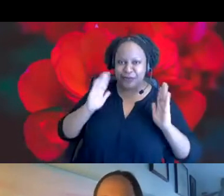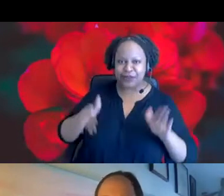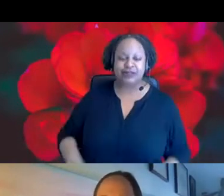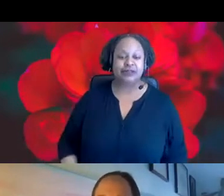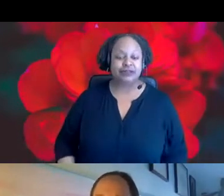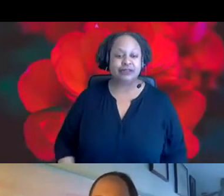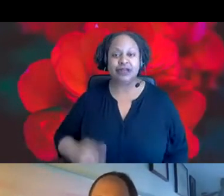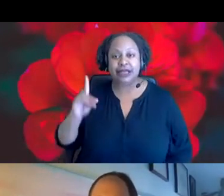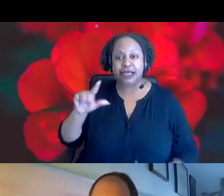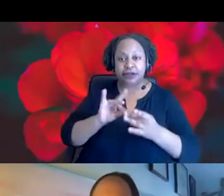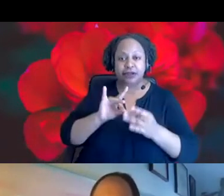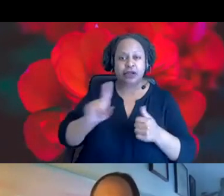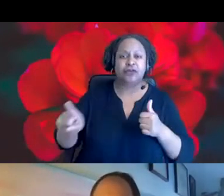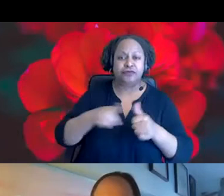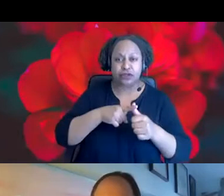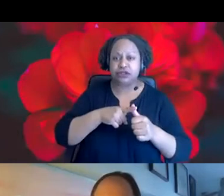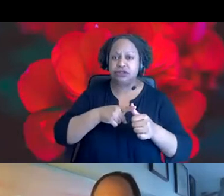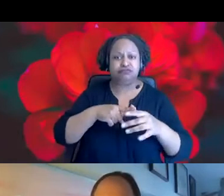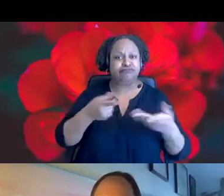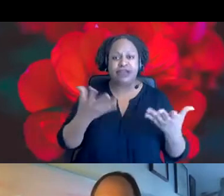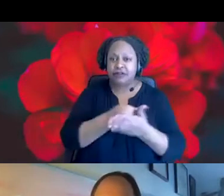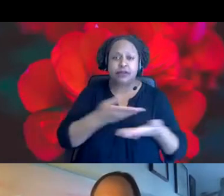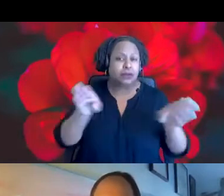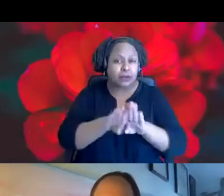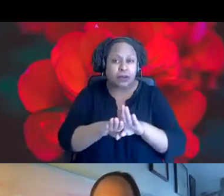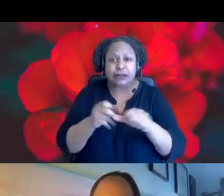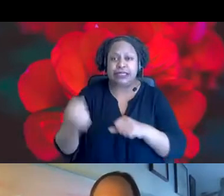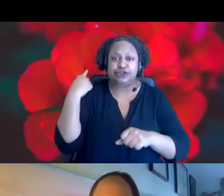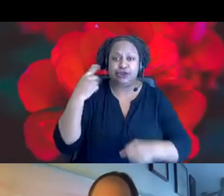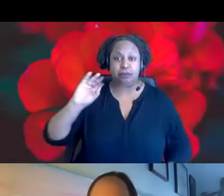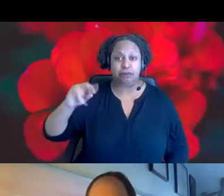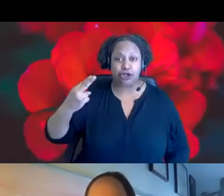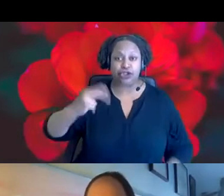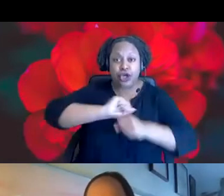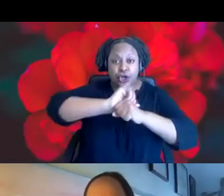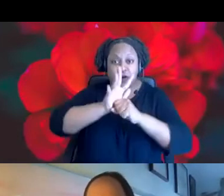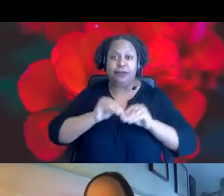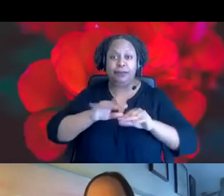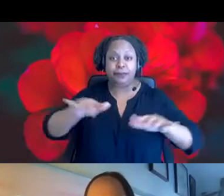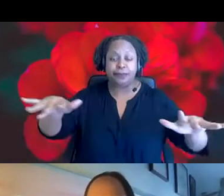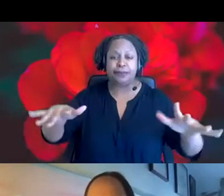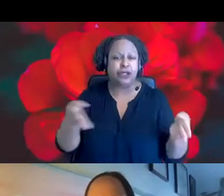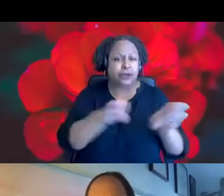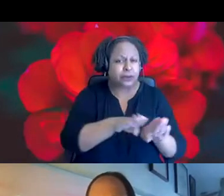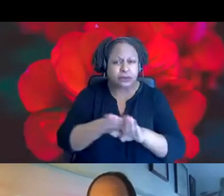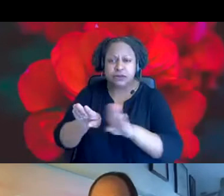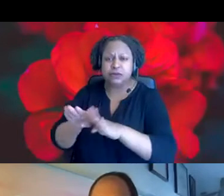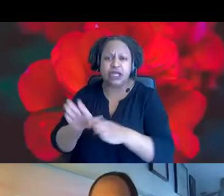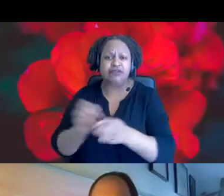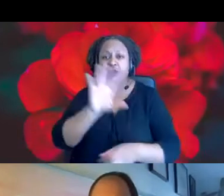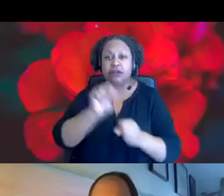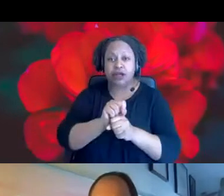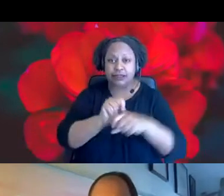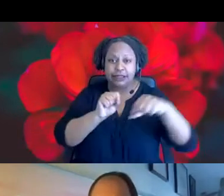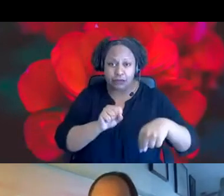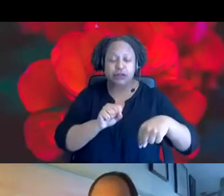When we first went into lockdown a year ago in March, we kind of quickly rebounded with